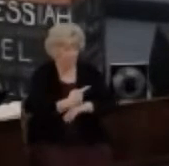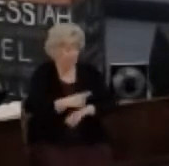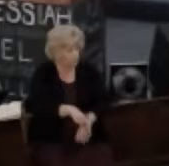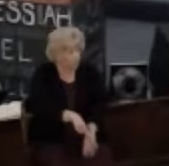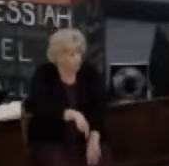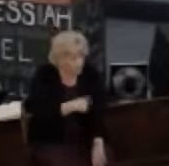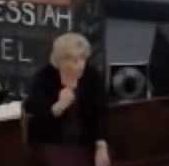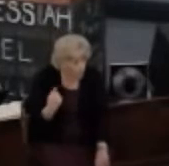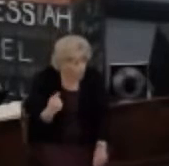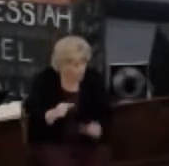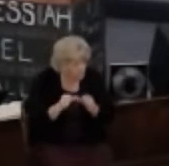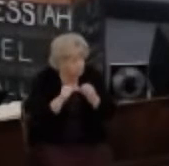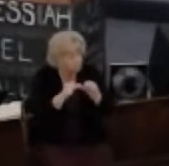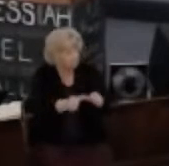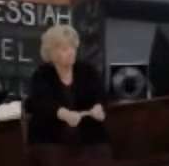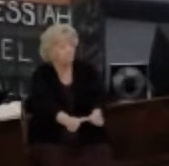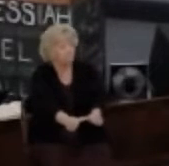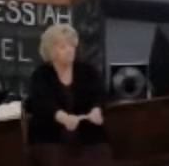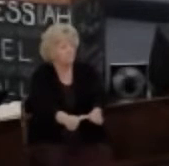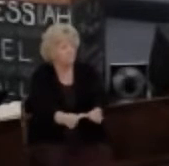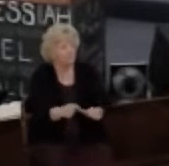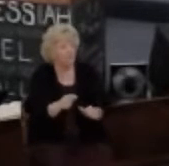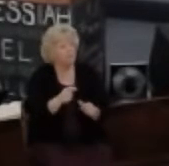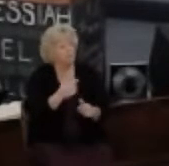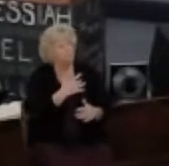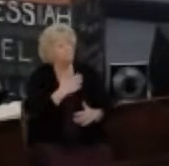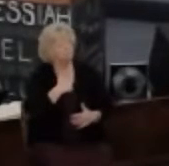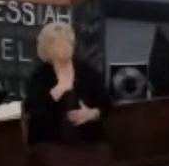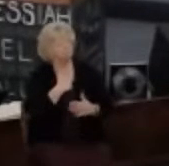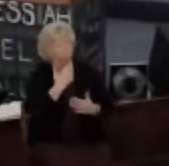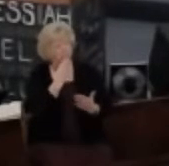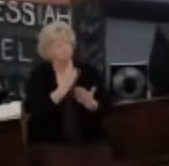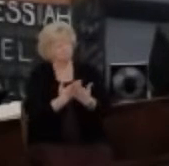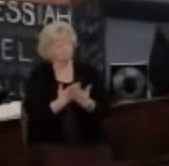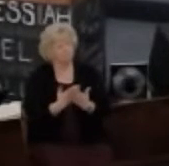long and that it may be well with you.